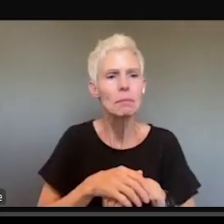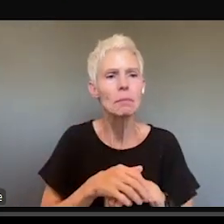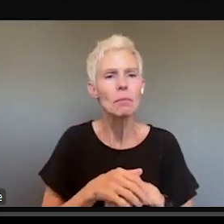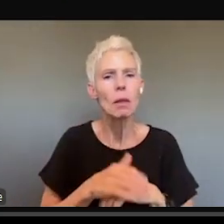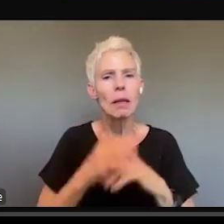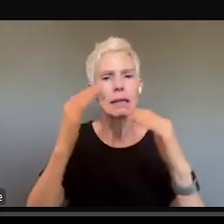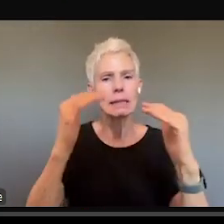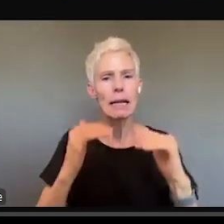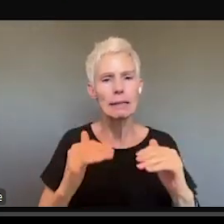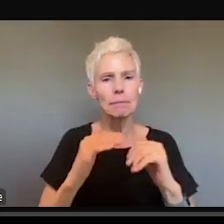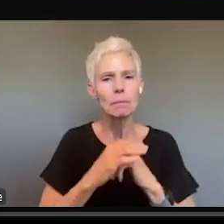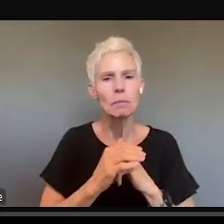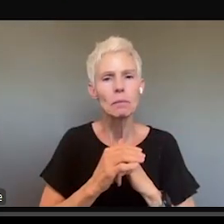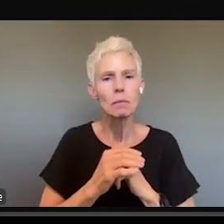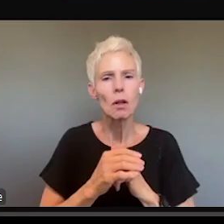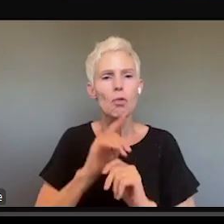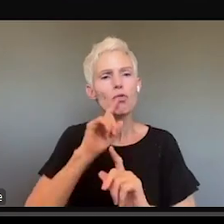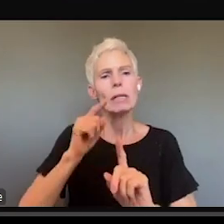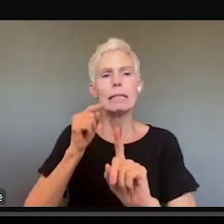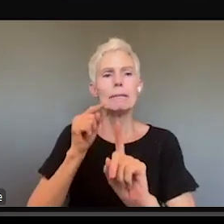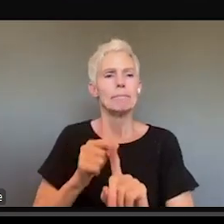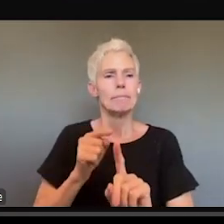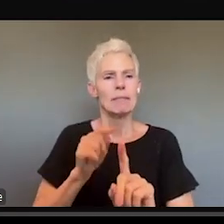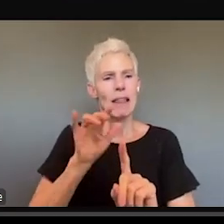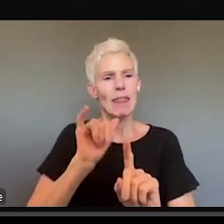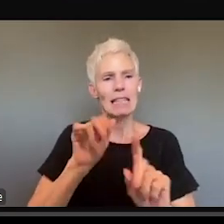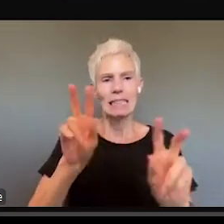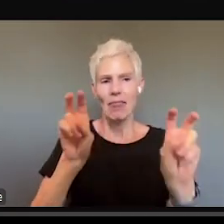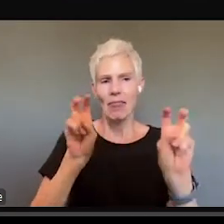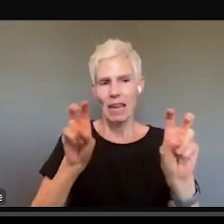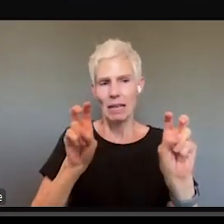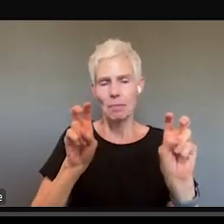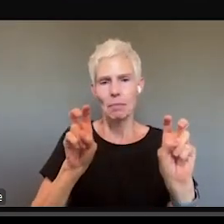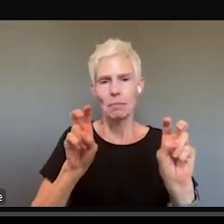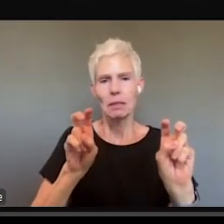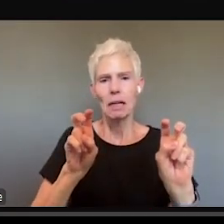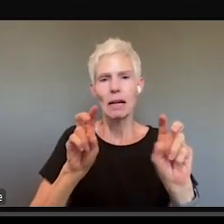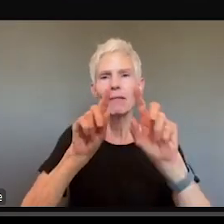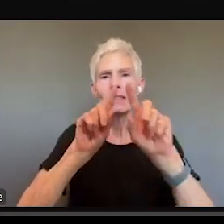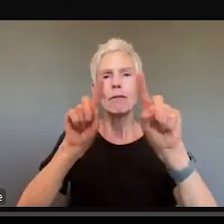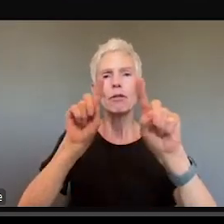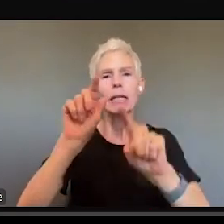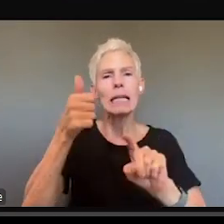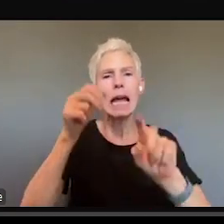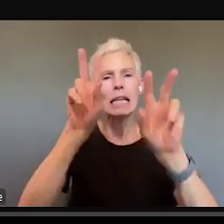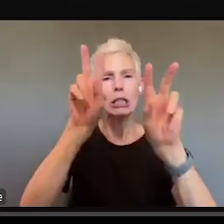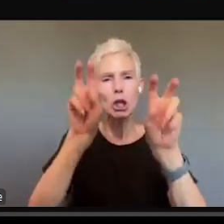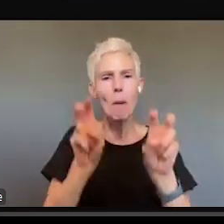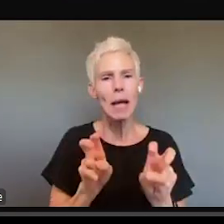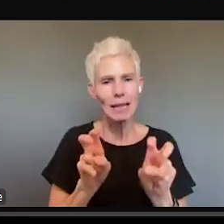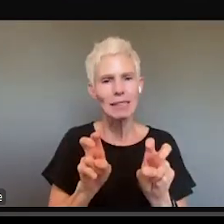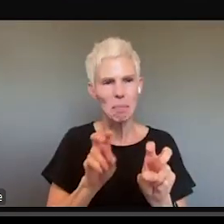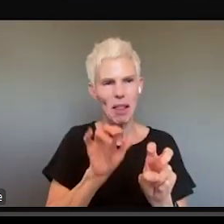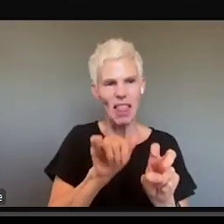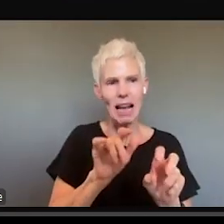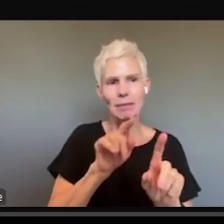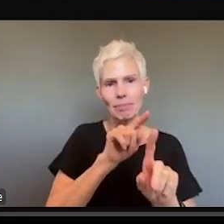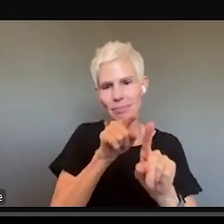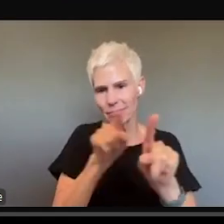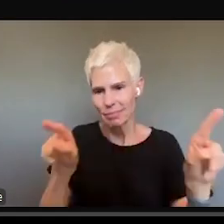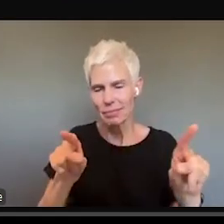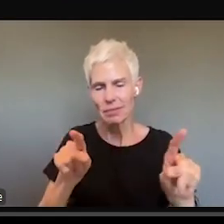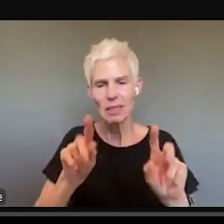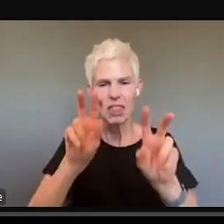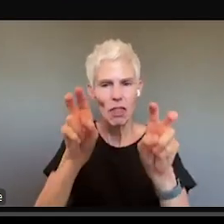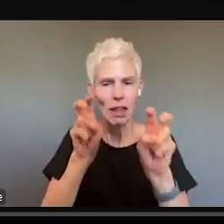So basically that is the theme of the 10 topics. And again, we'll have more opportunities to discuss those